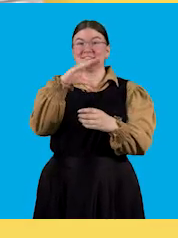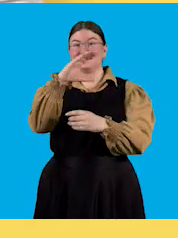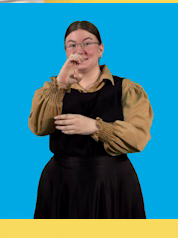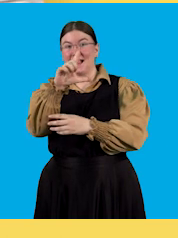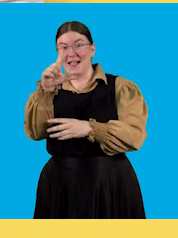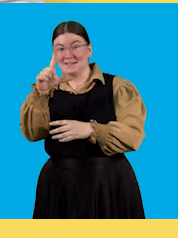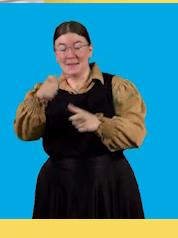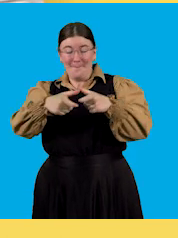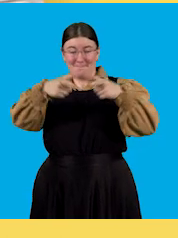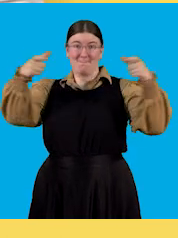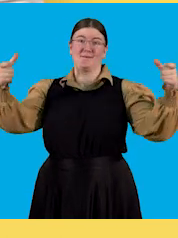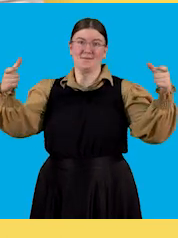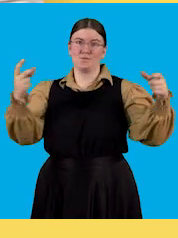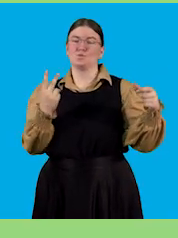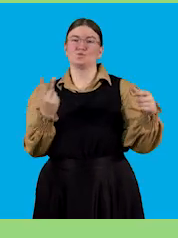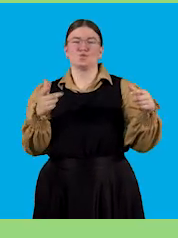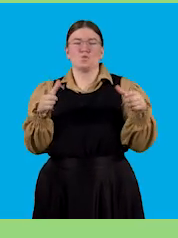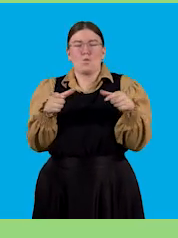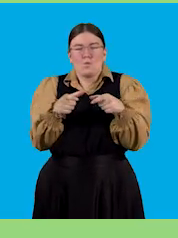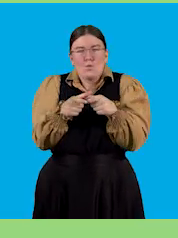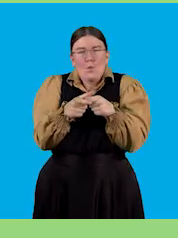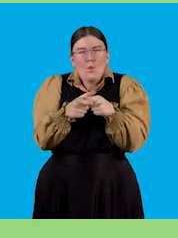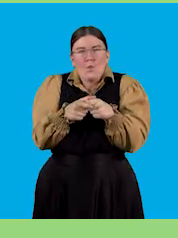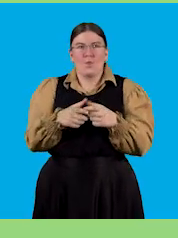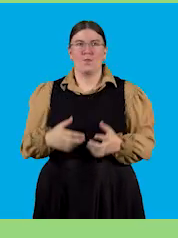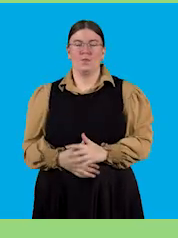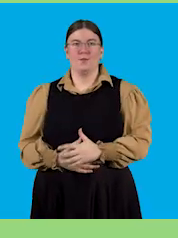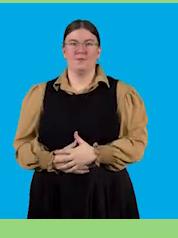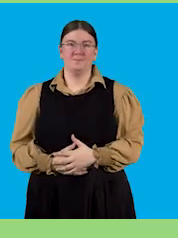the smallest human cells?